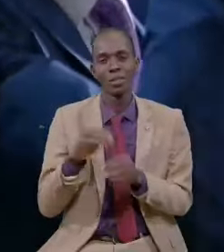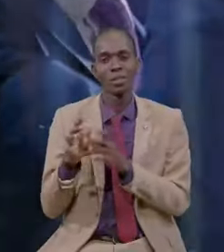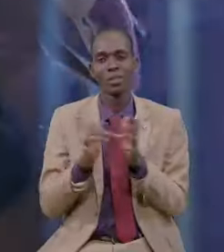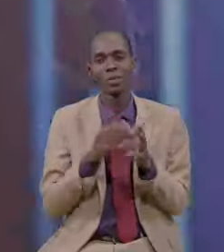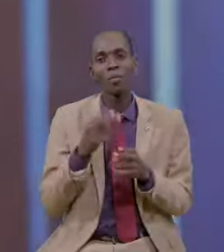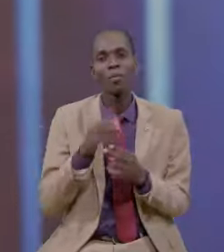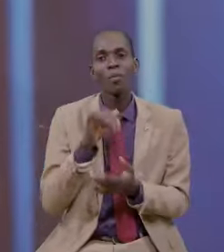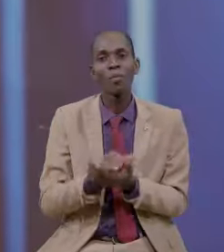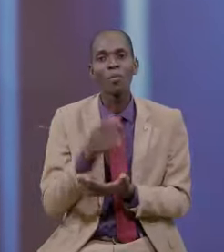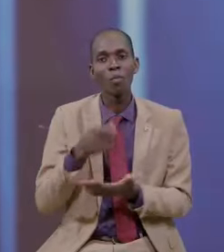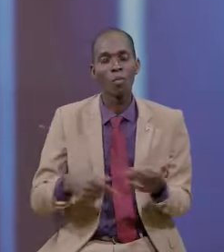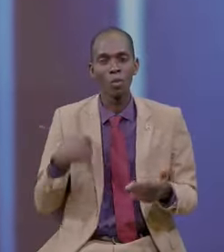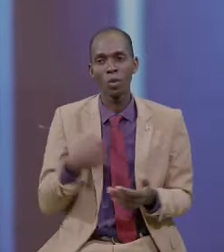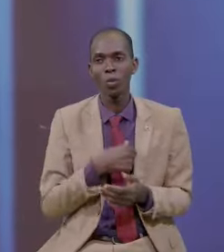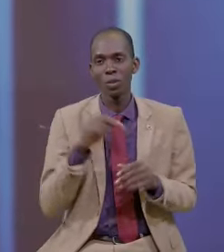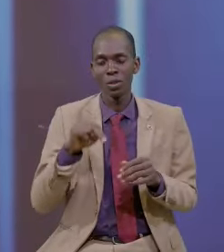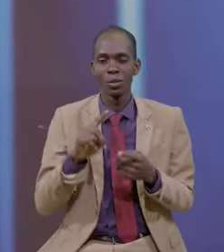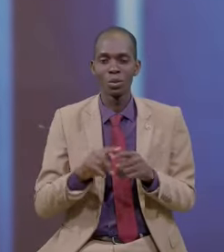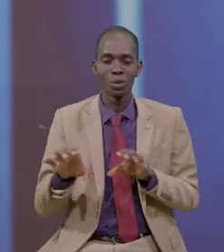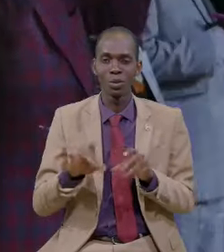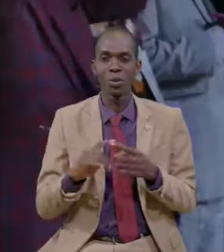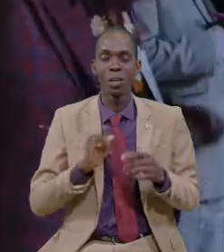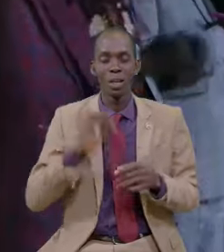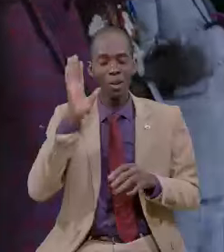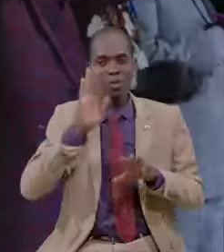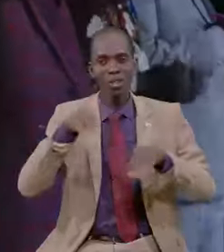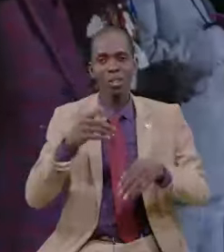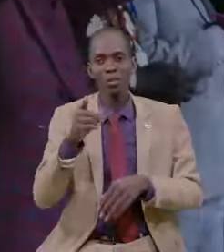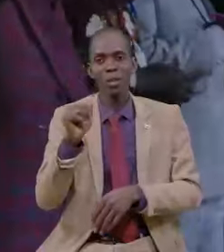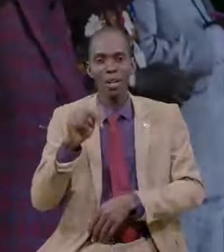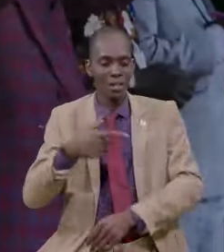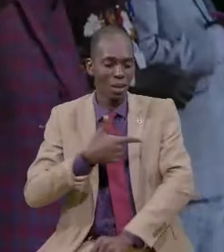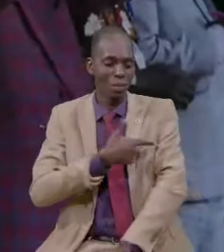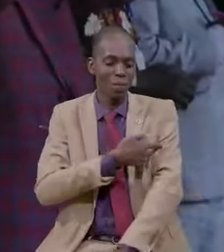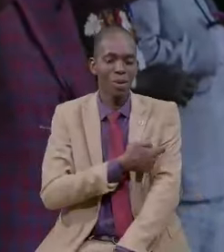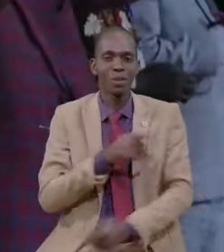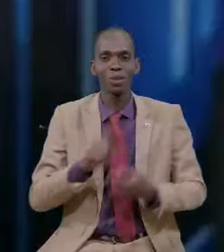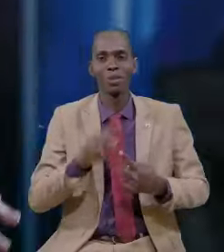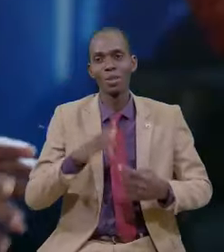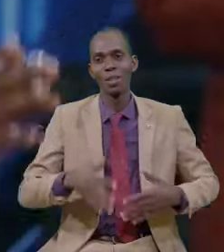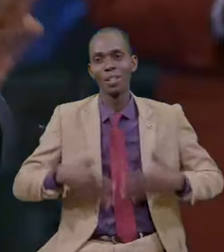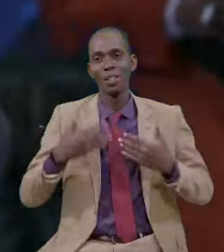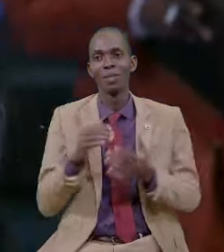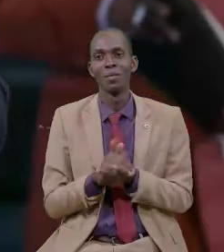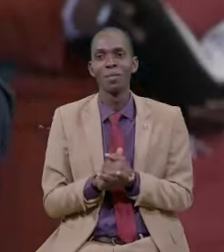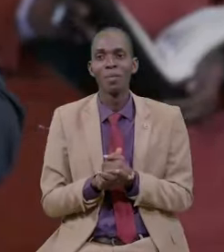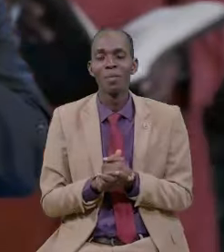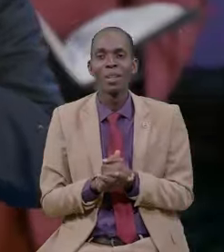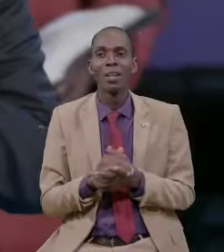today. I'm going to put an injection in your life. We're not going to, you know,